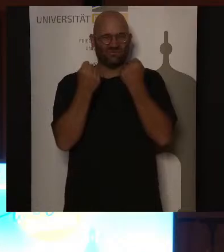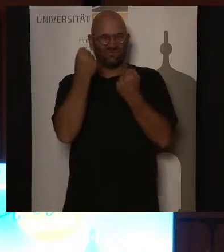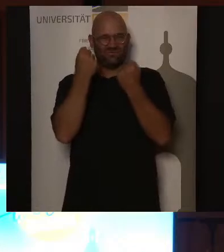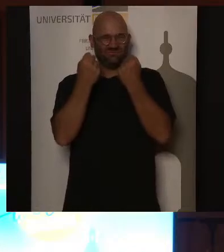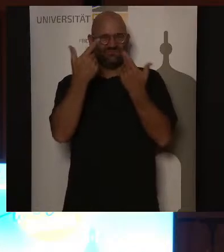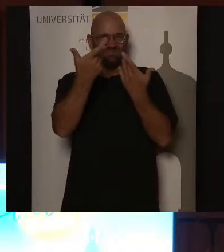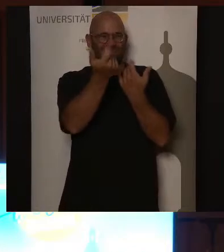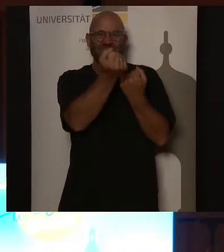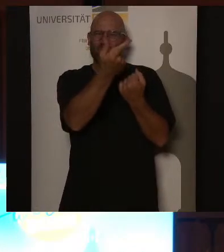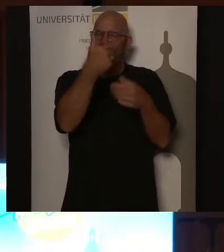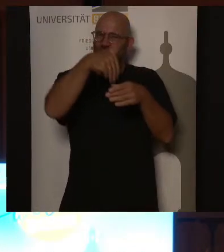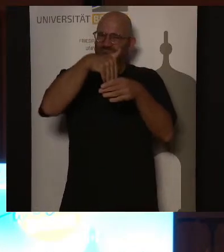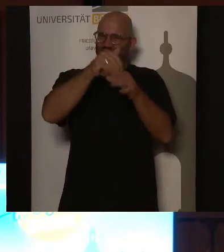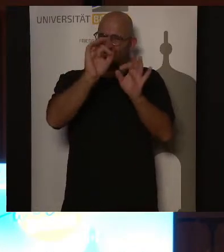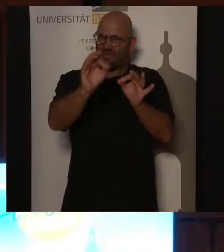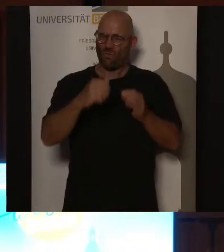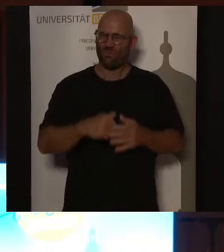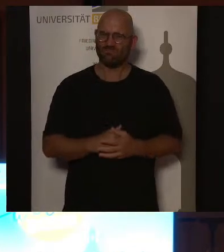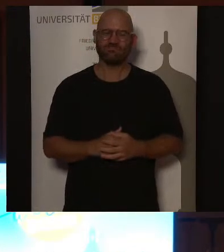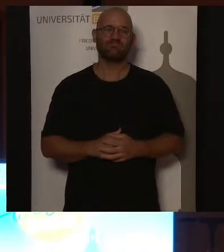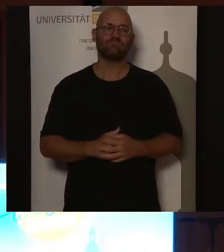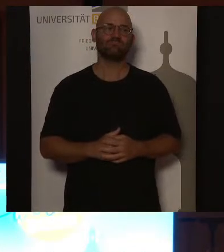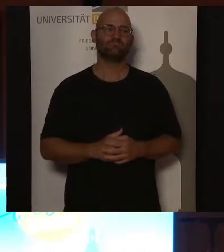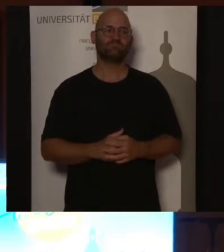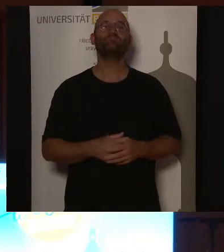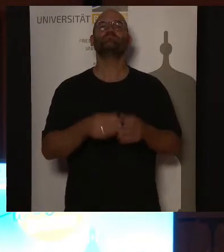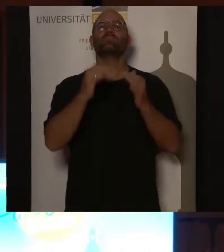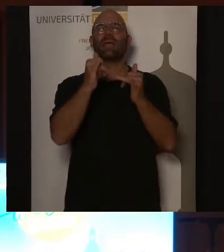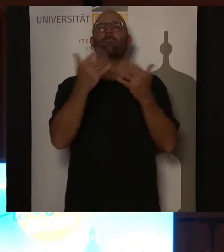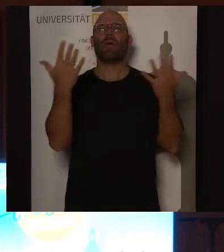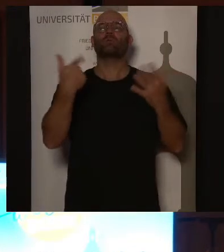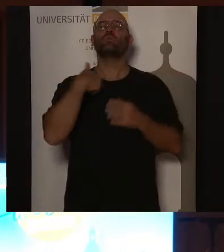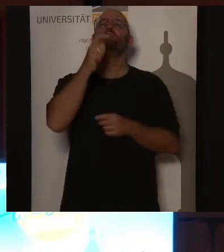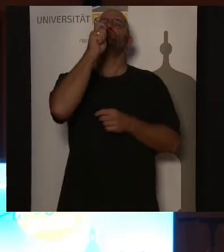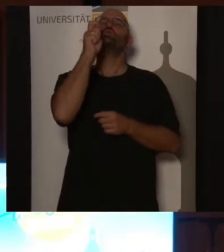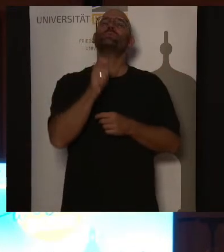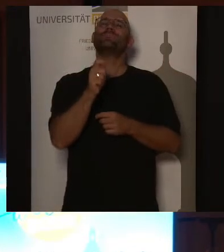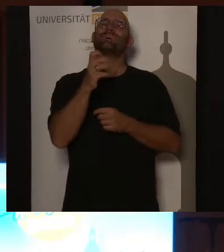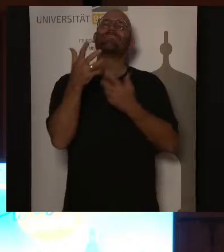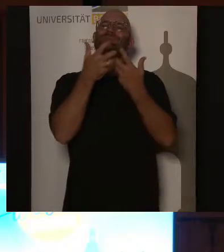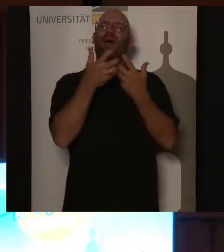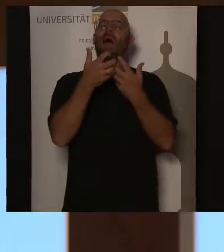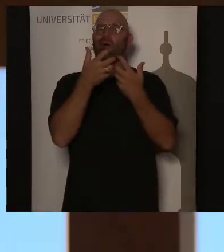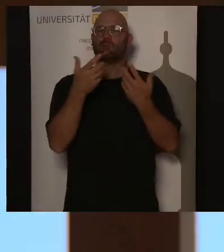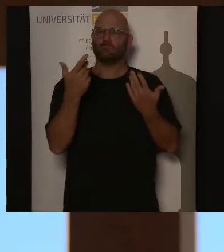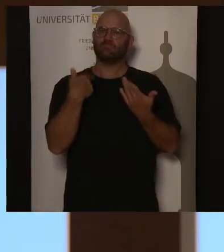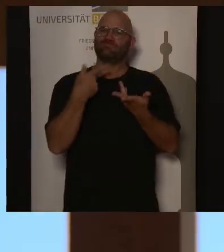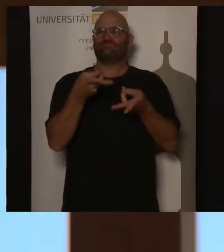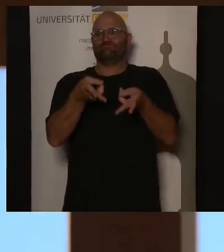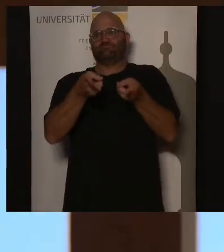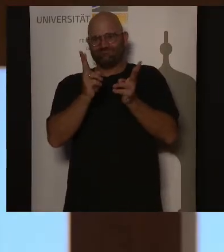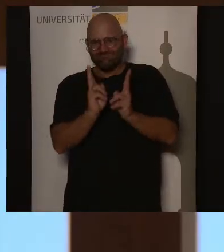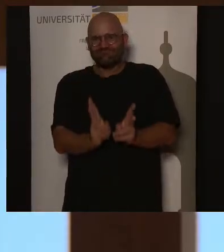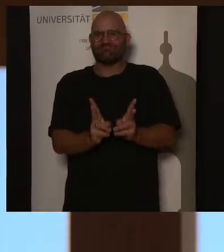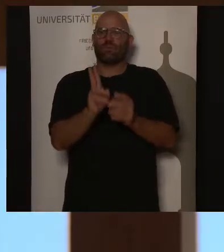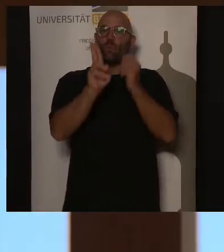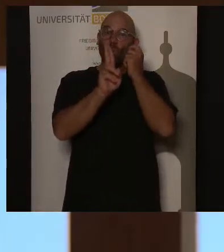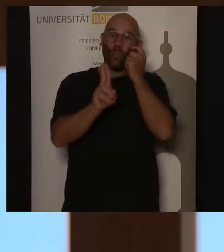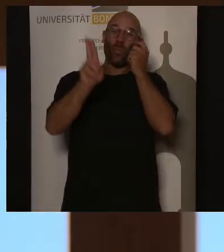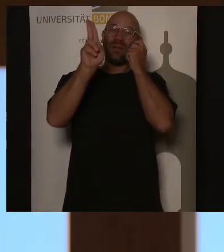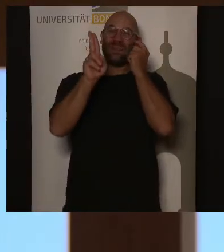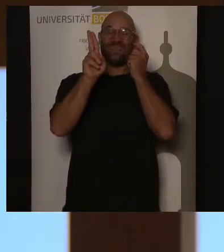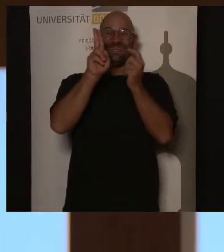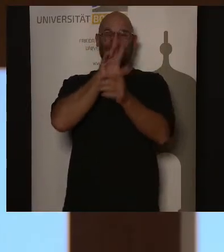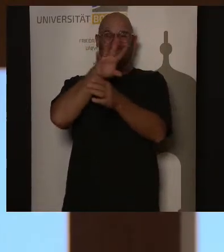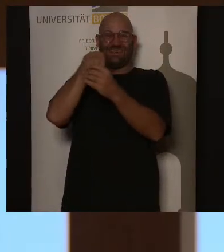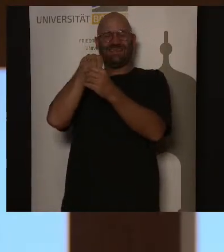have, and what does the Studierendenwerk do in general? Yes, quite right. So the Studierendenwerk